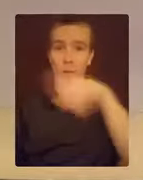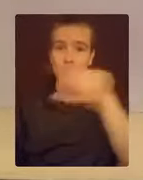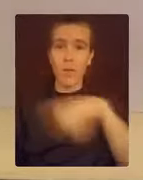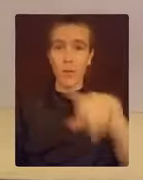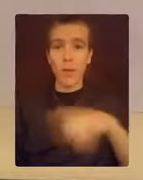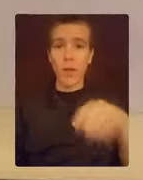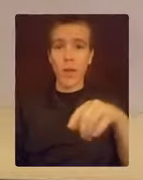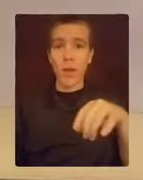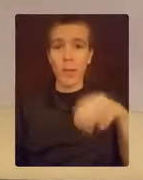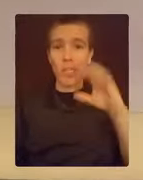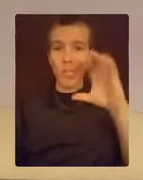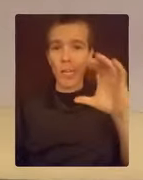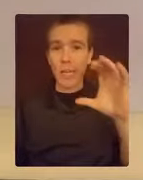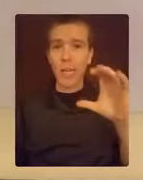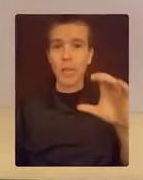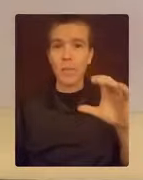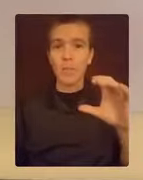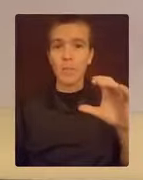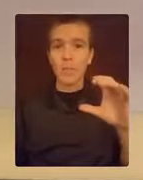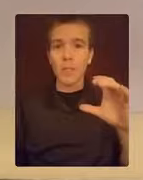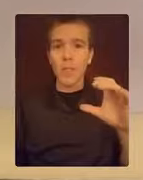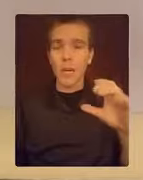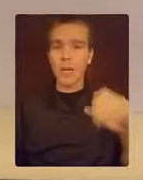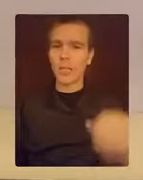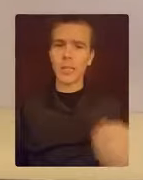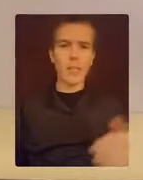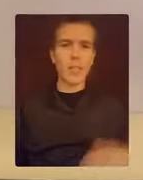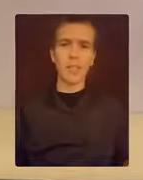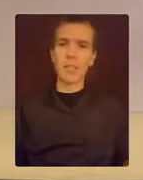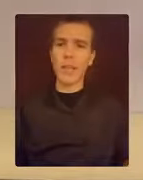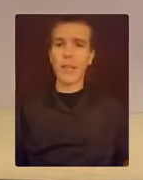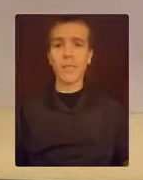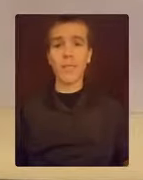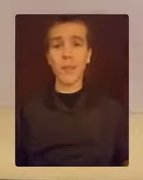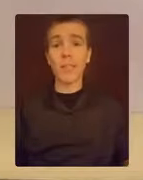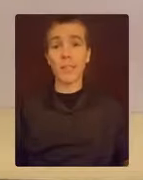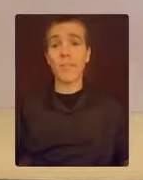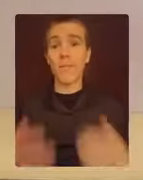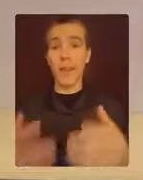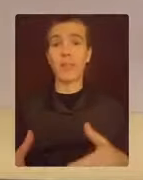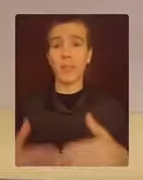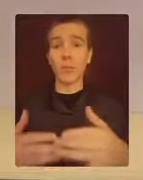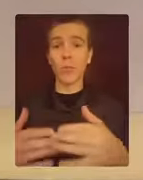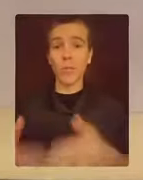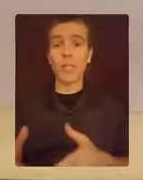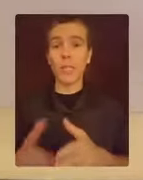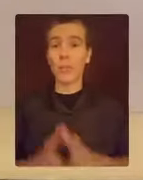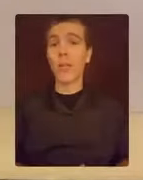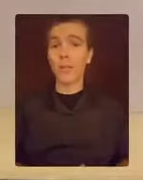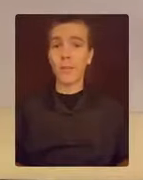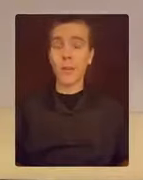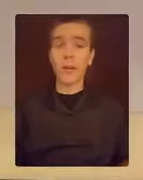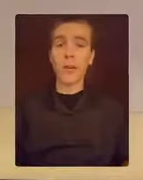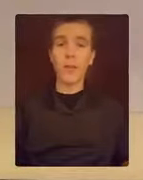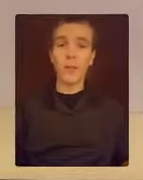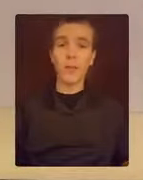it and see it again. As like I said, it's a that is an advanced lucidity